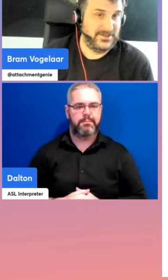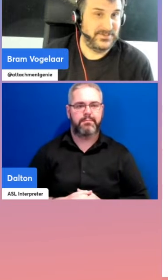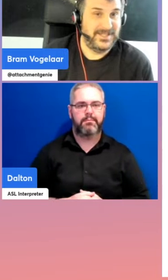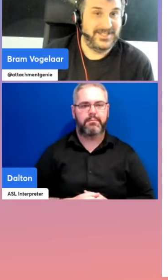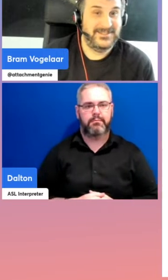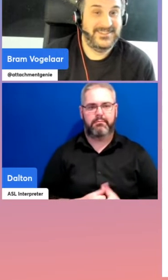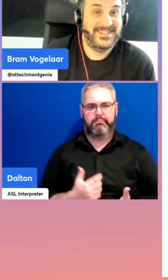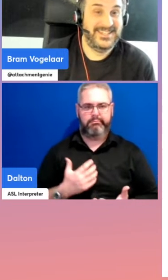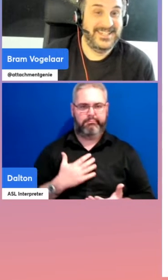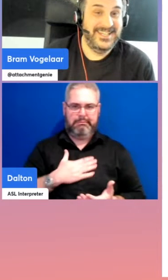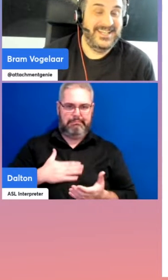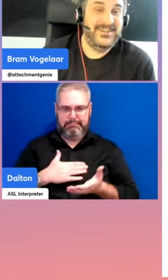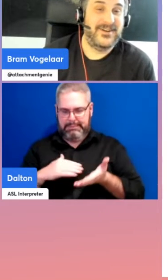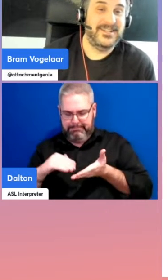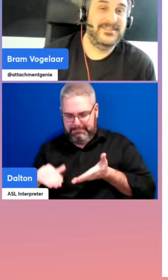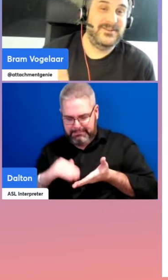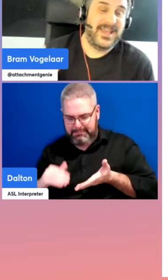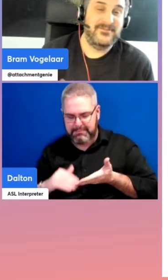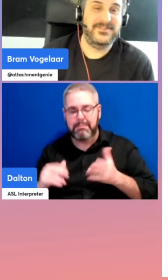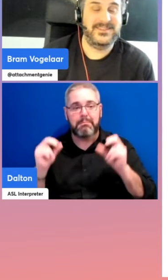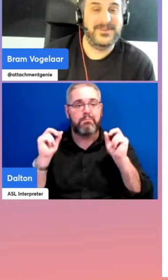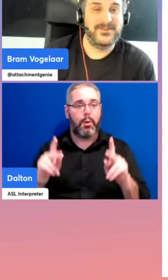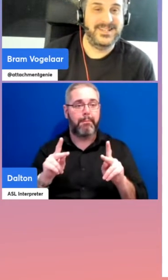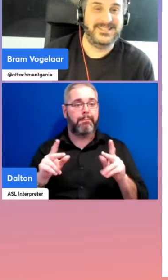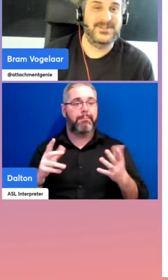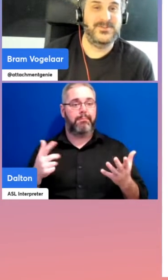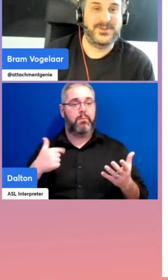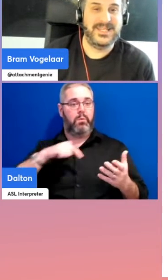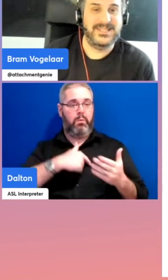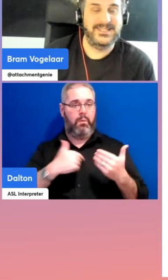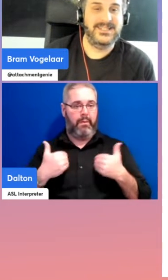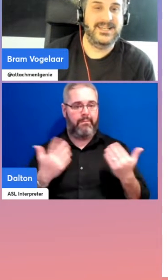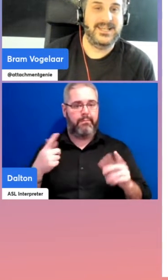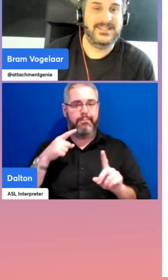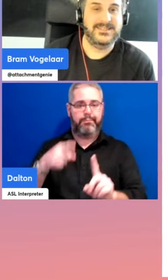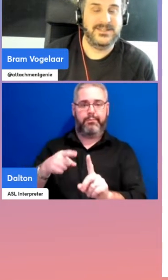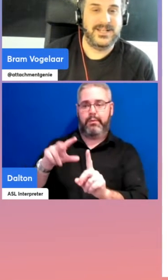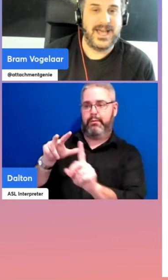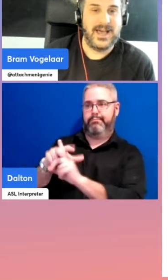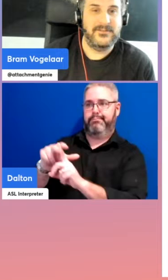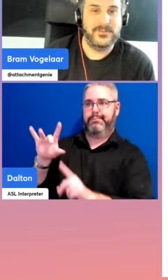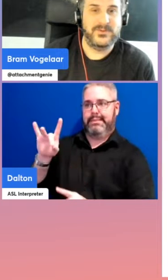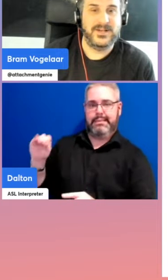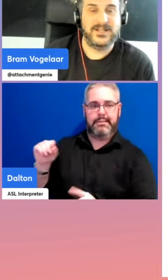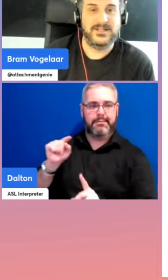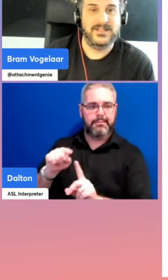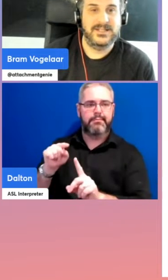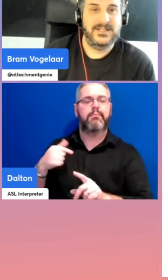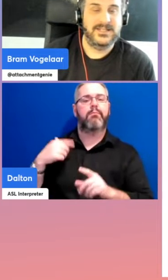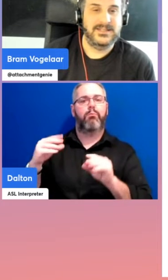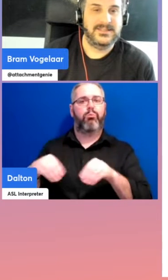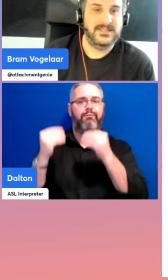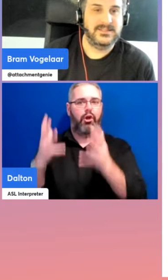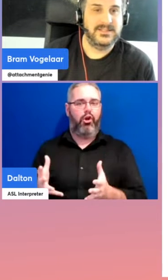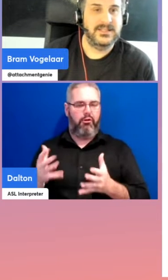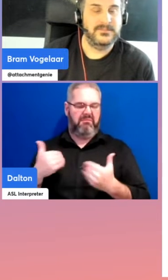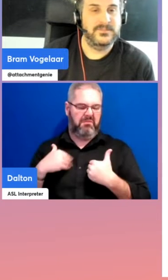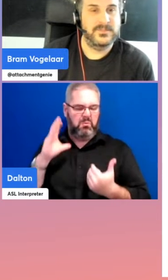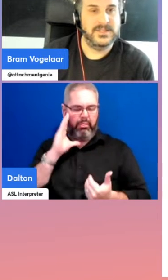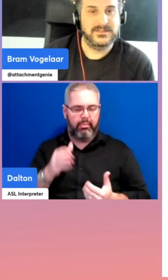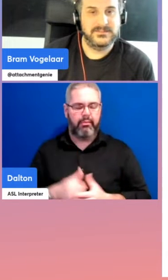Please excuse me. Right, so we have something listening on port 80, and it's going to have a provider. In this